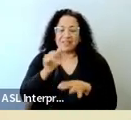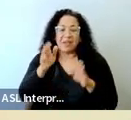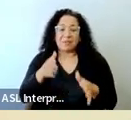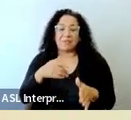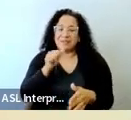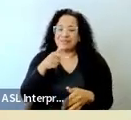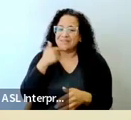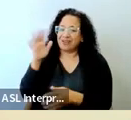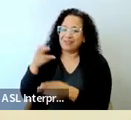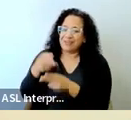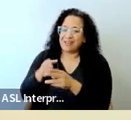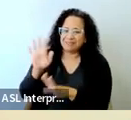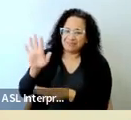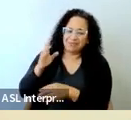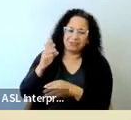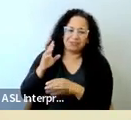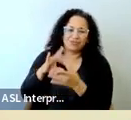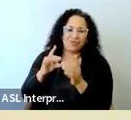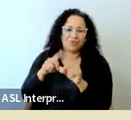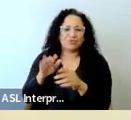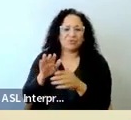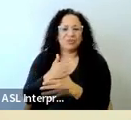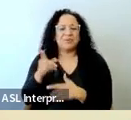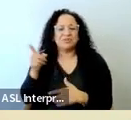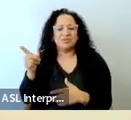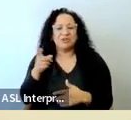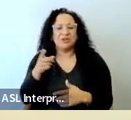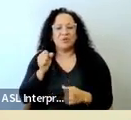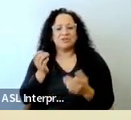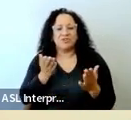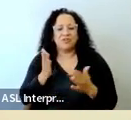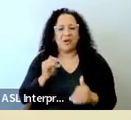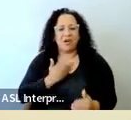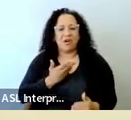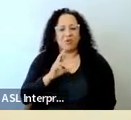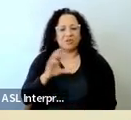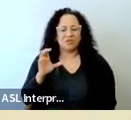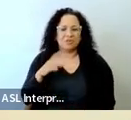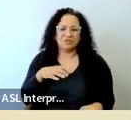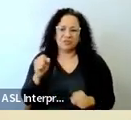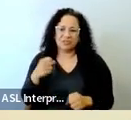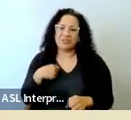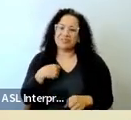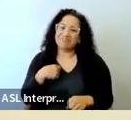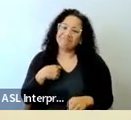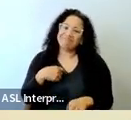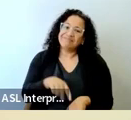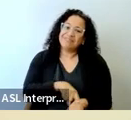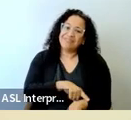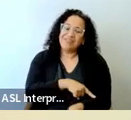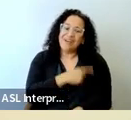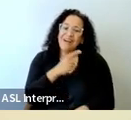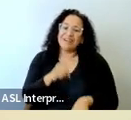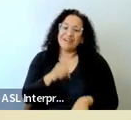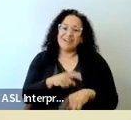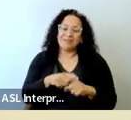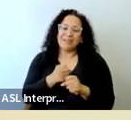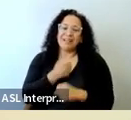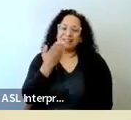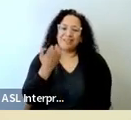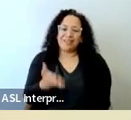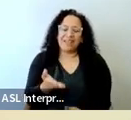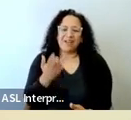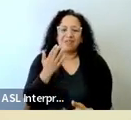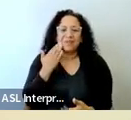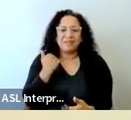her name because that's her story to share, but she was served by our regional center. It took us quite a while to get there because